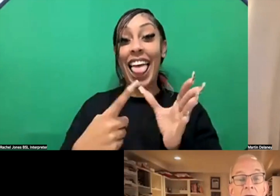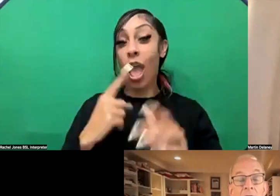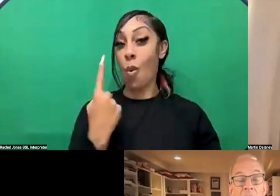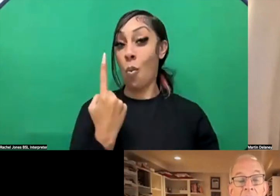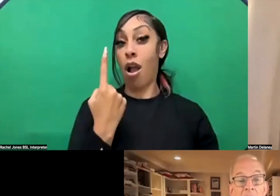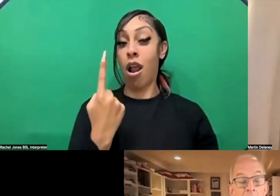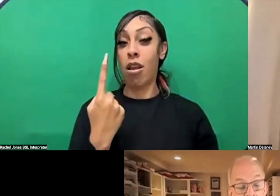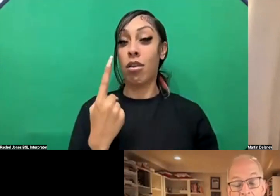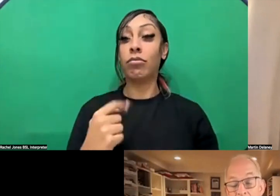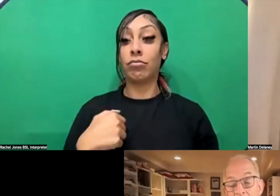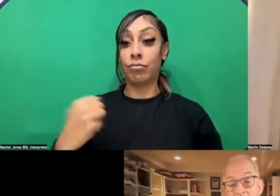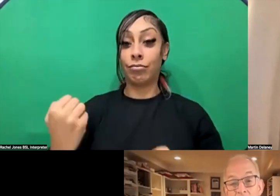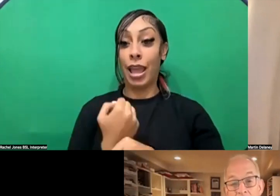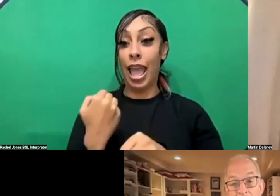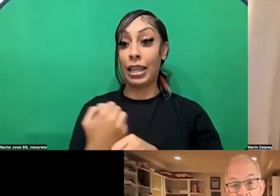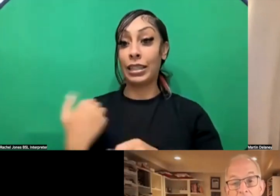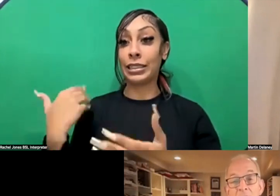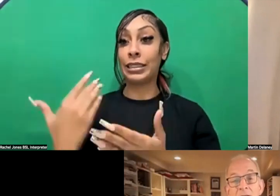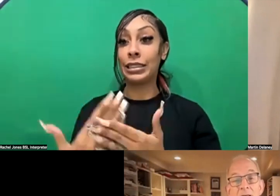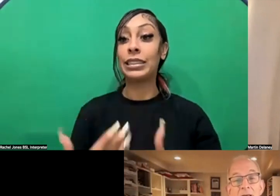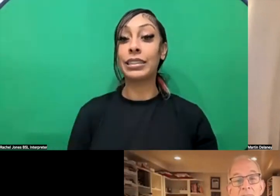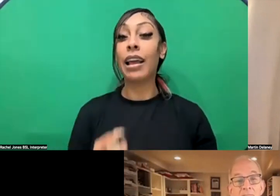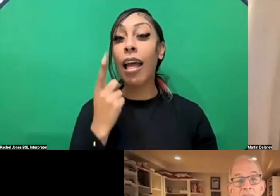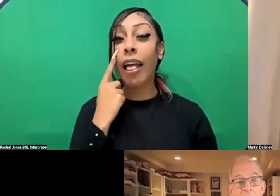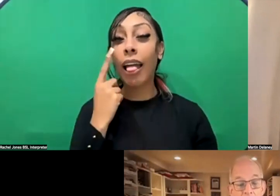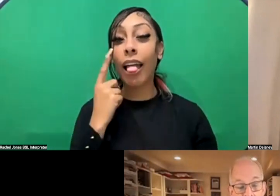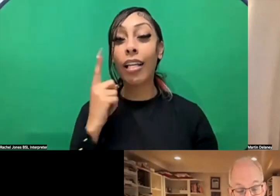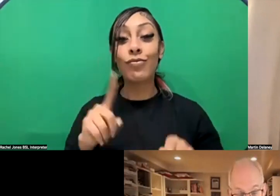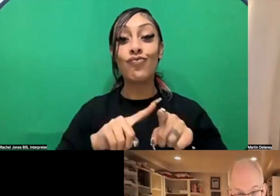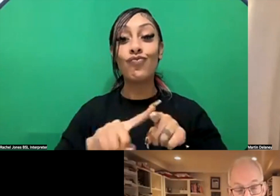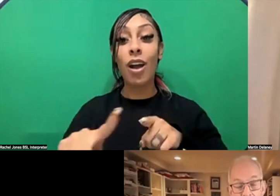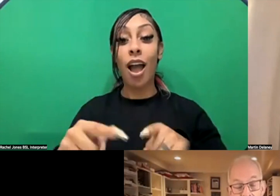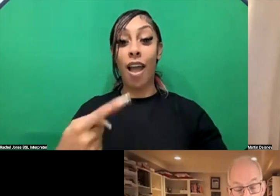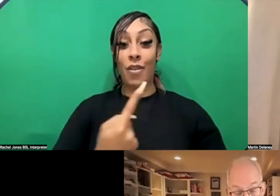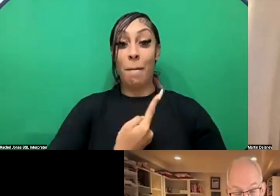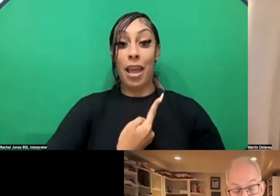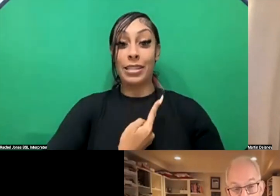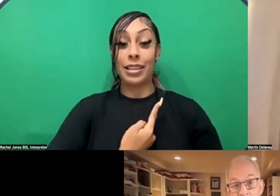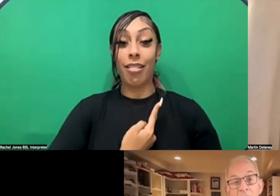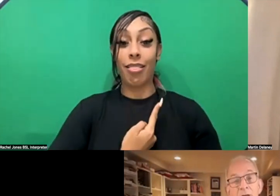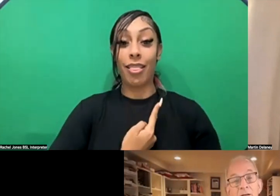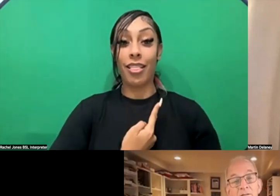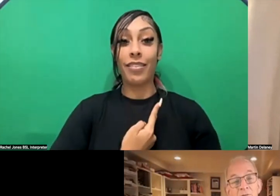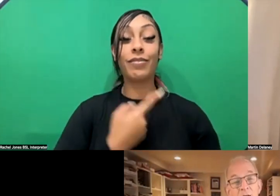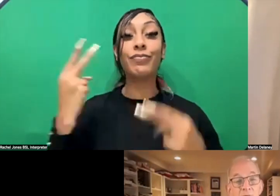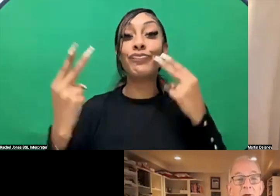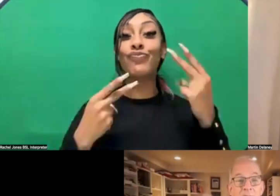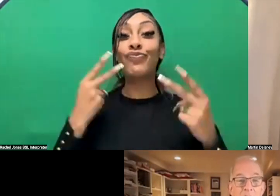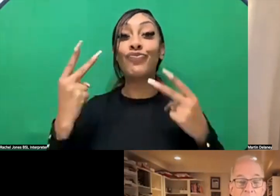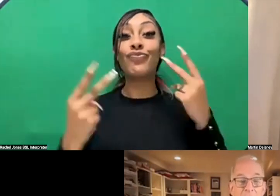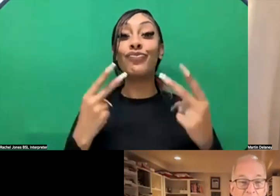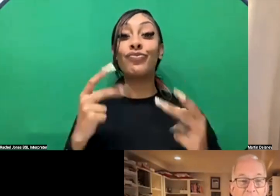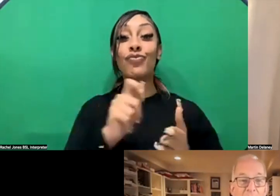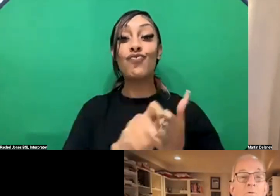made, and I made it because it was an attempt for me as a songwriter to have a drummer